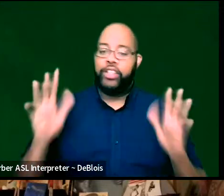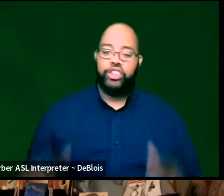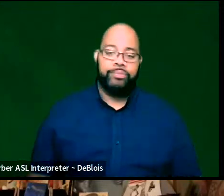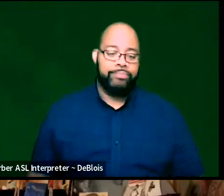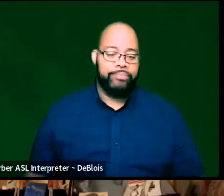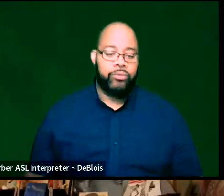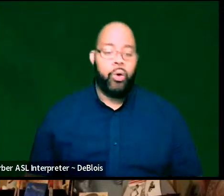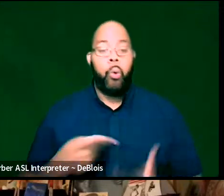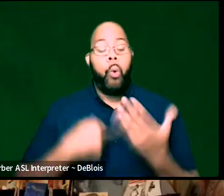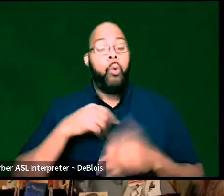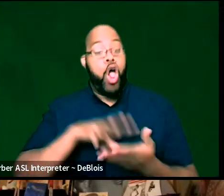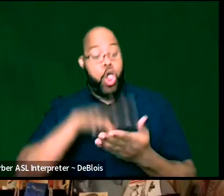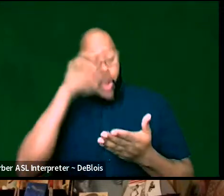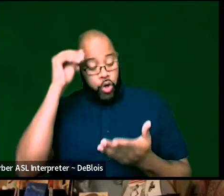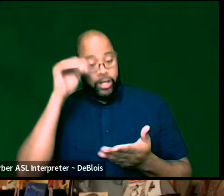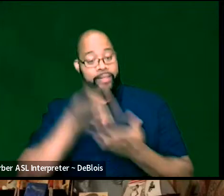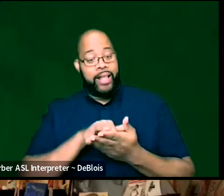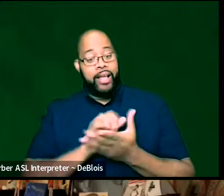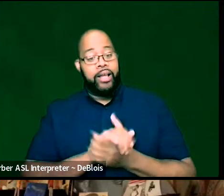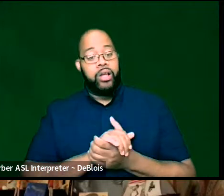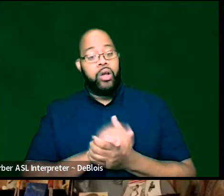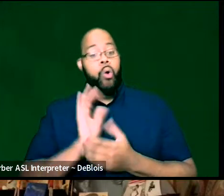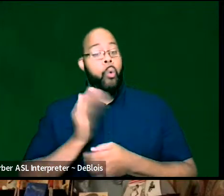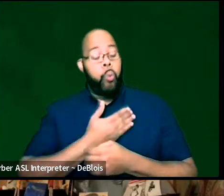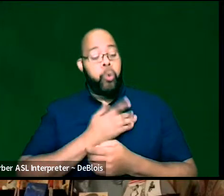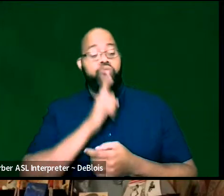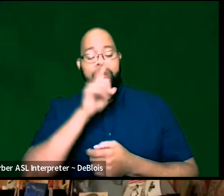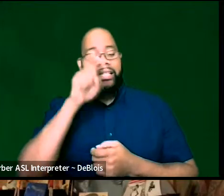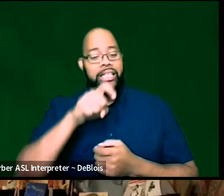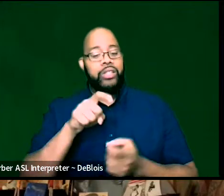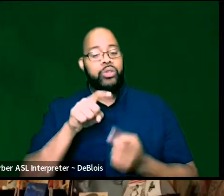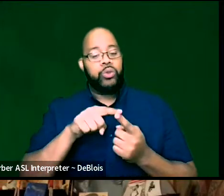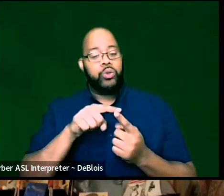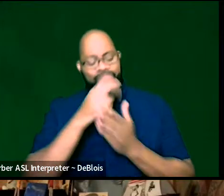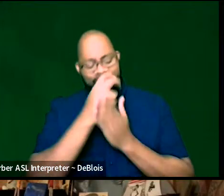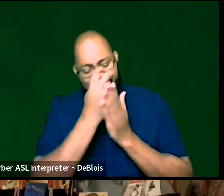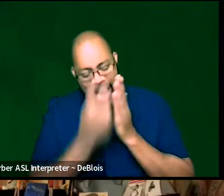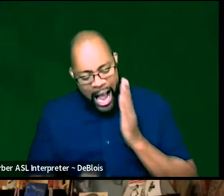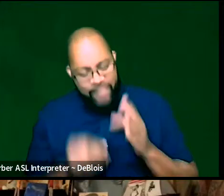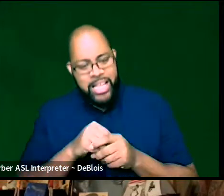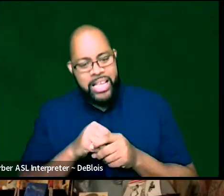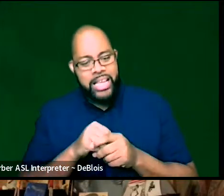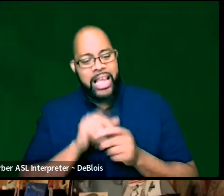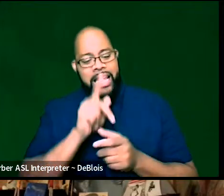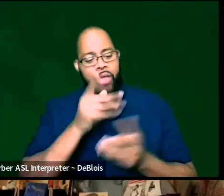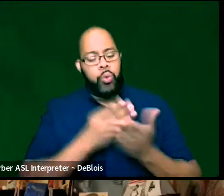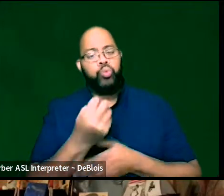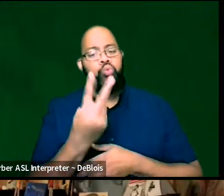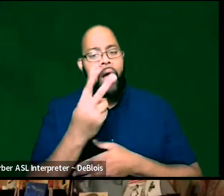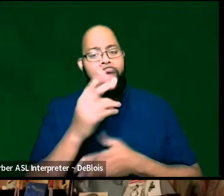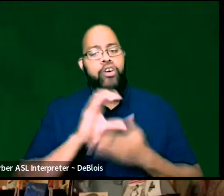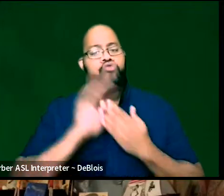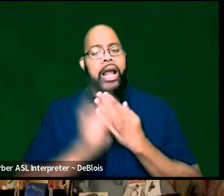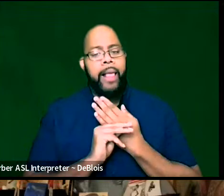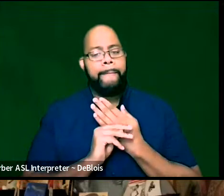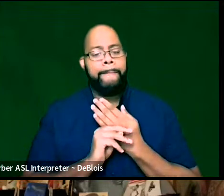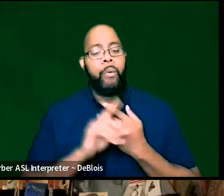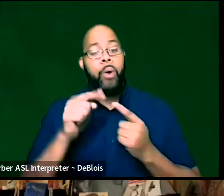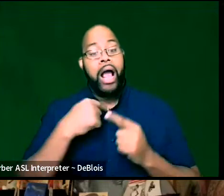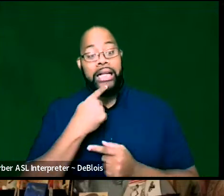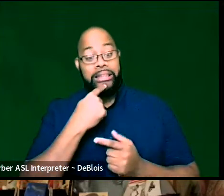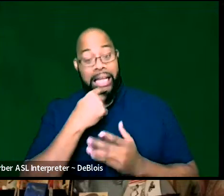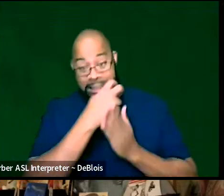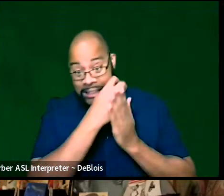Okay. What we are learning is that we really need to dive into the K through 12 curriculum. And when I